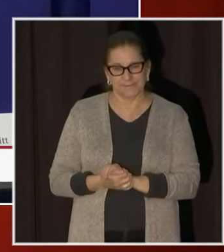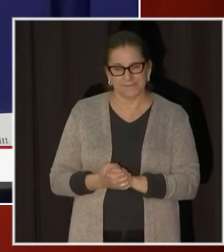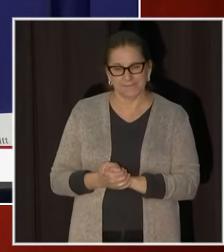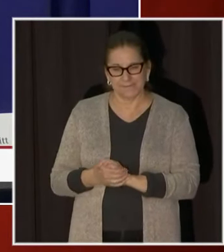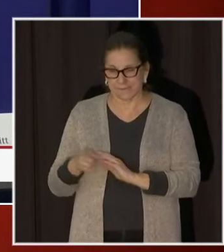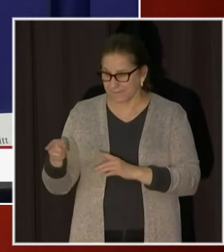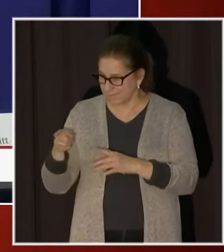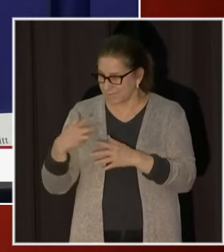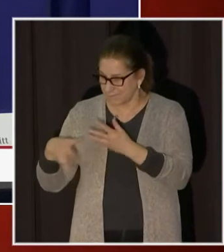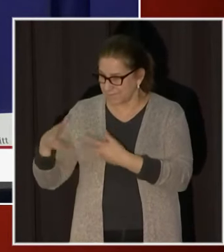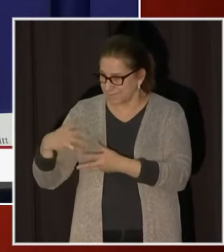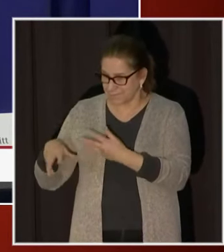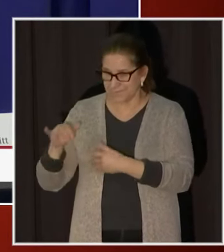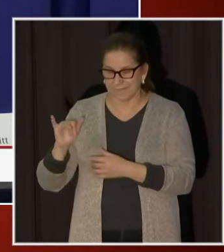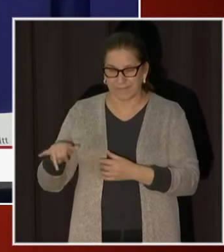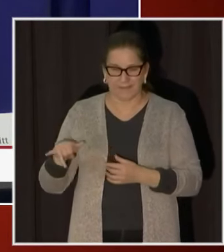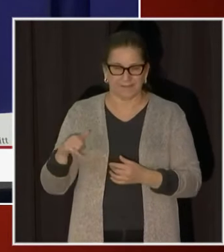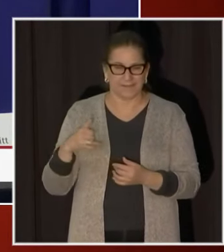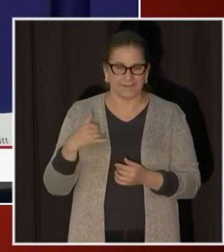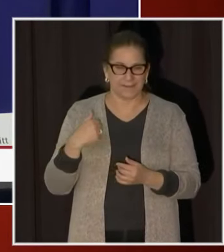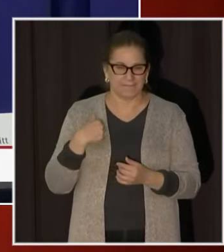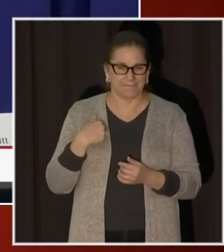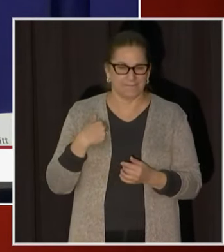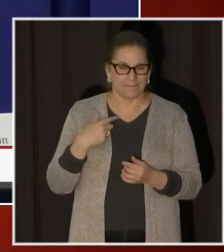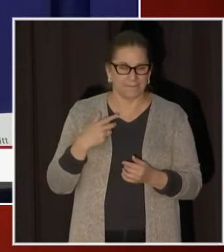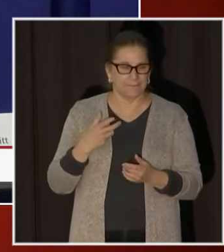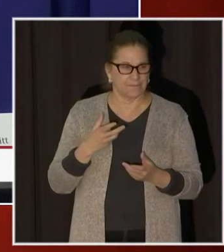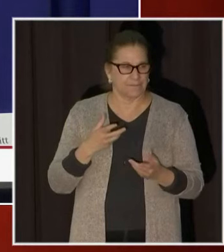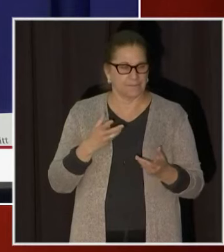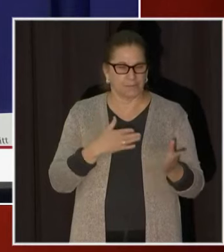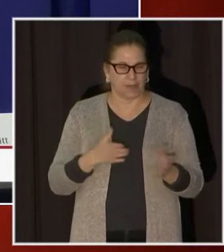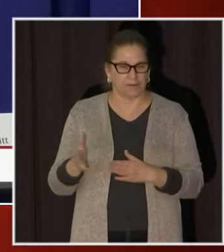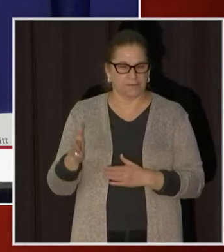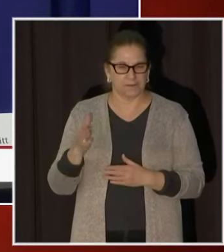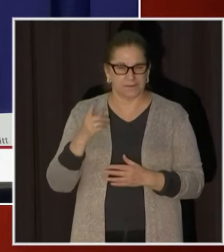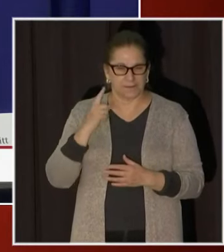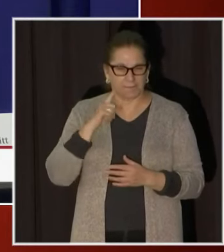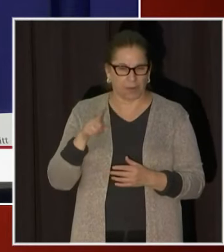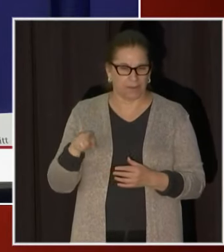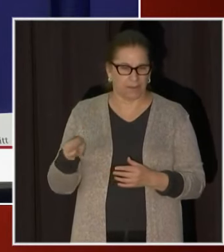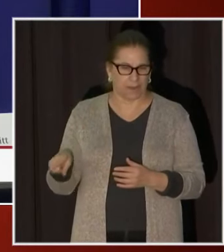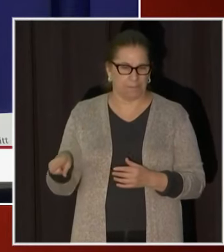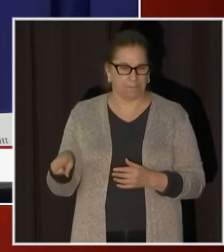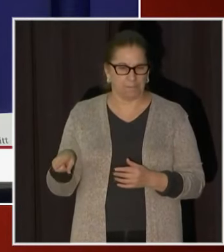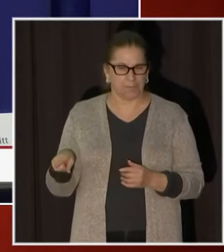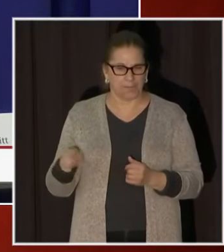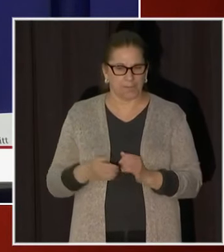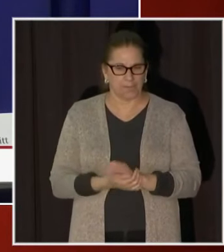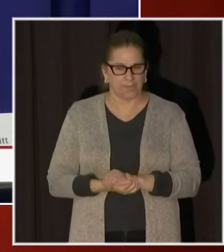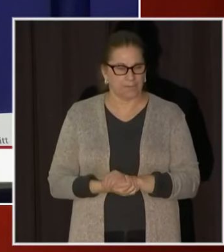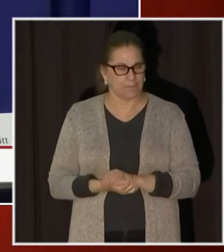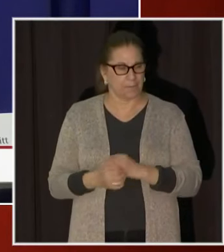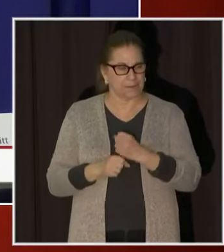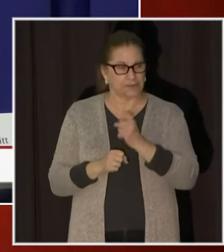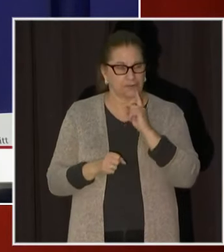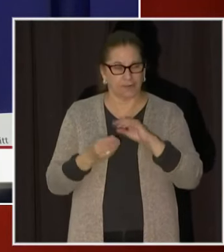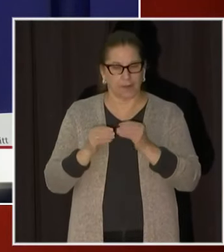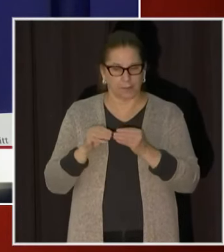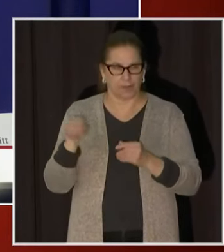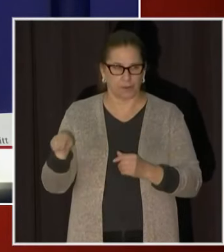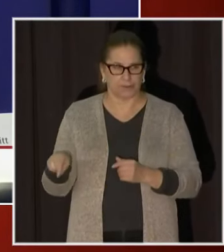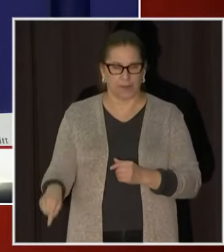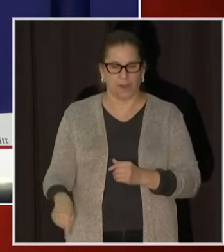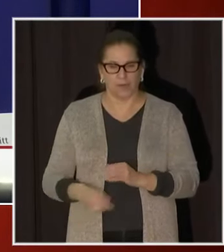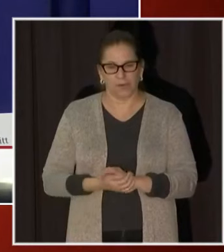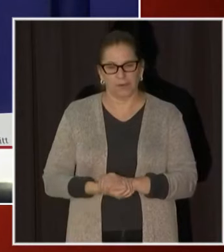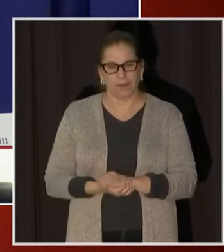working, we have some confidence that those things are starting to pay off. But we keep an